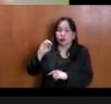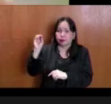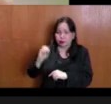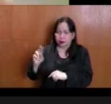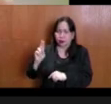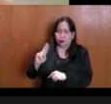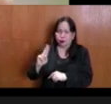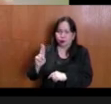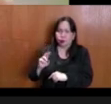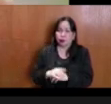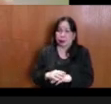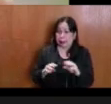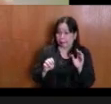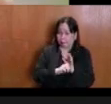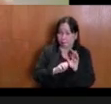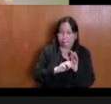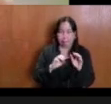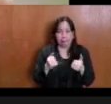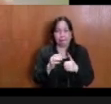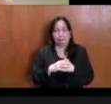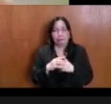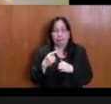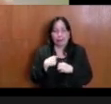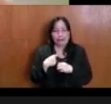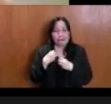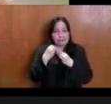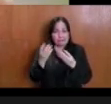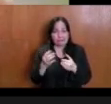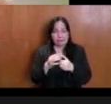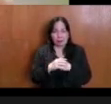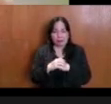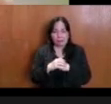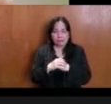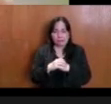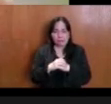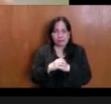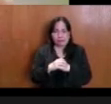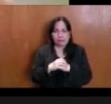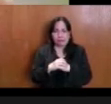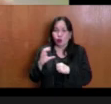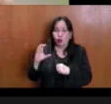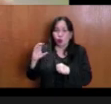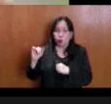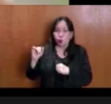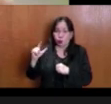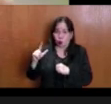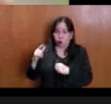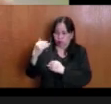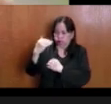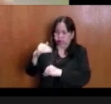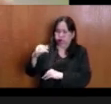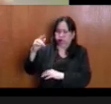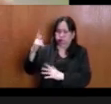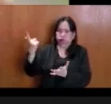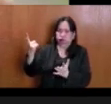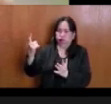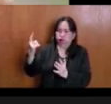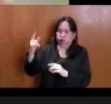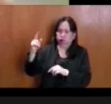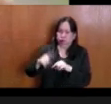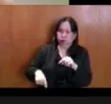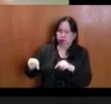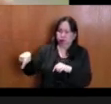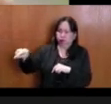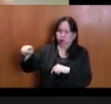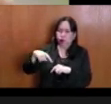target. For example, we have already issued the coal moratorium. So that means we need not